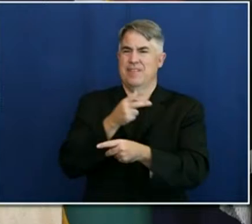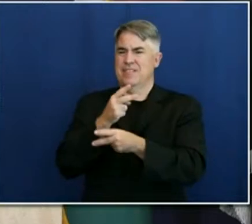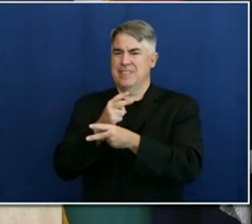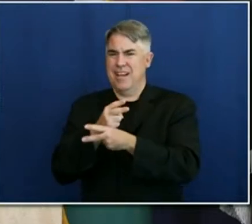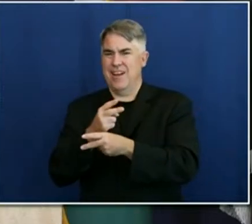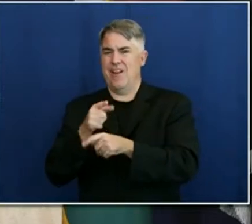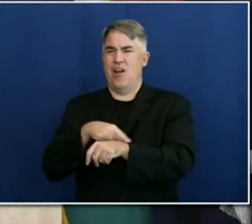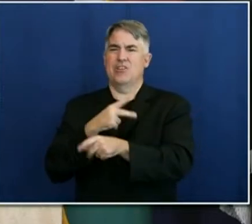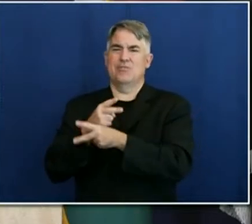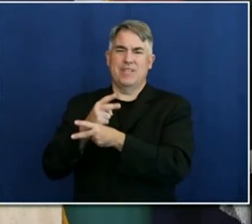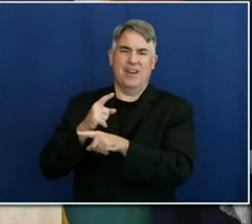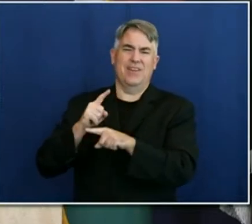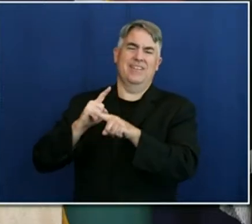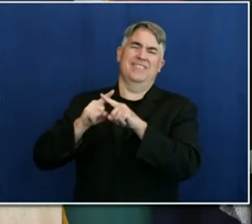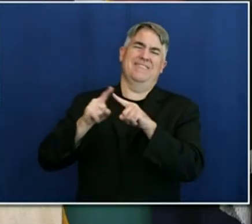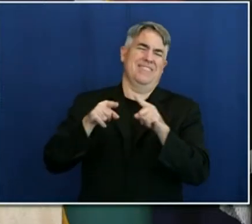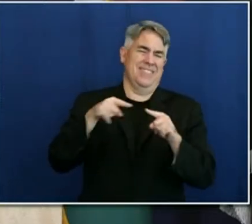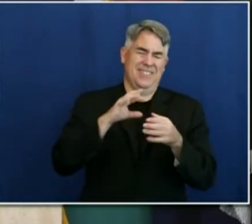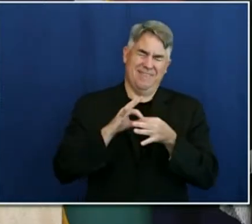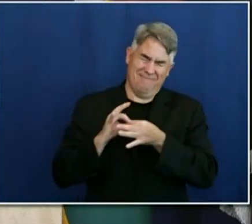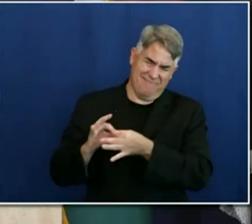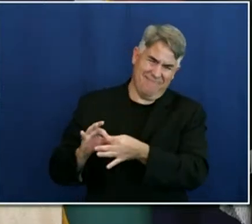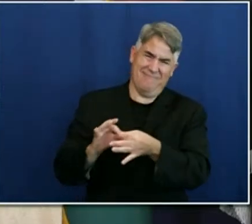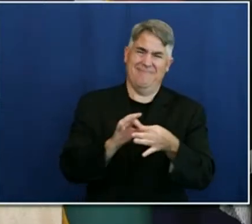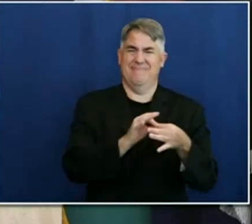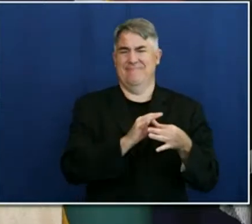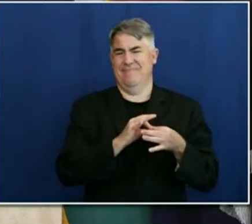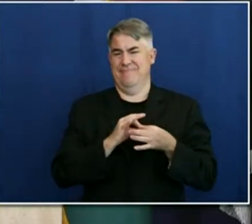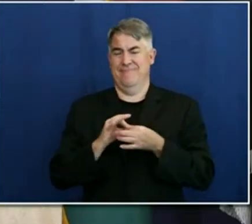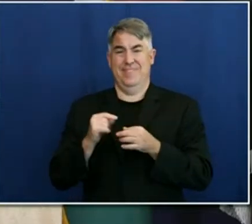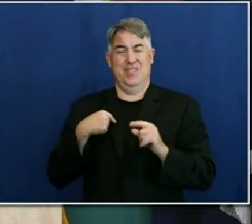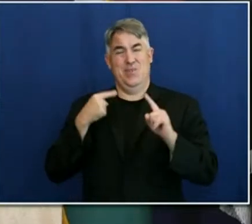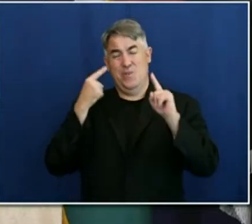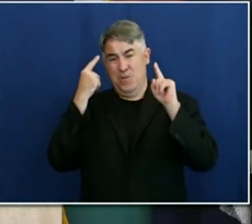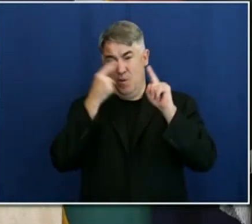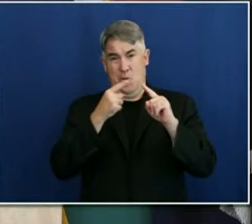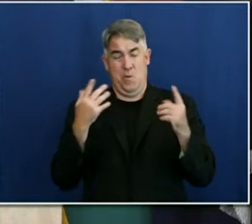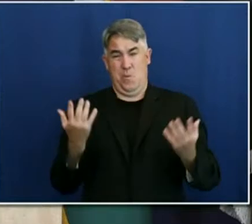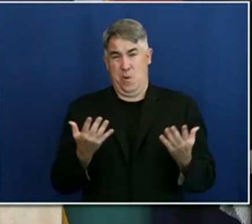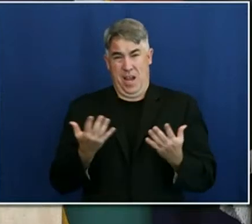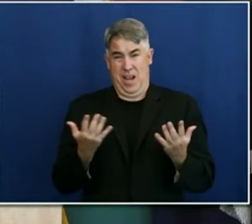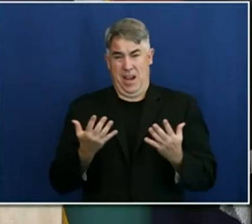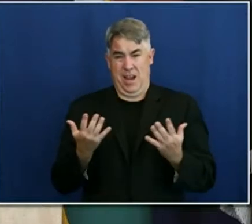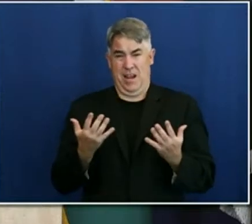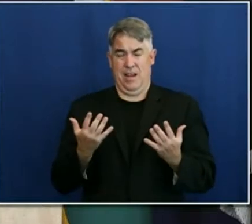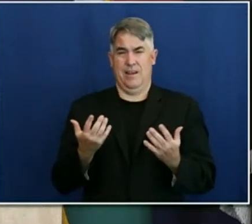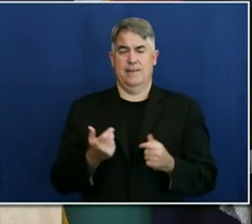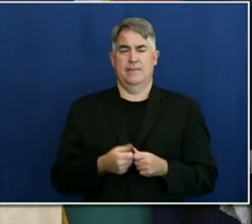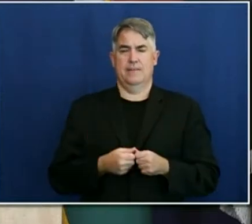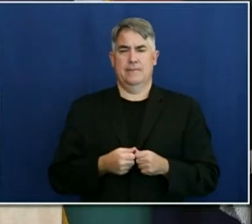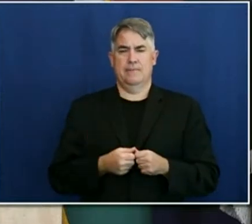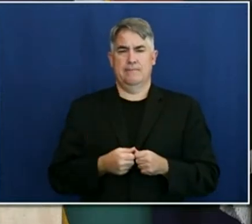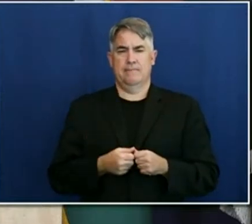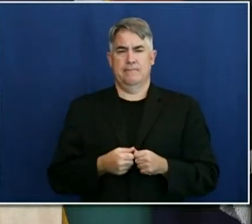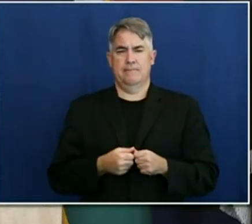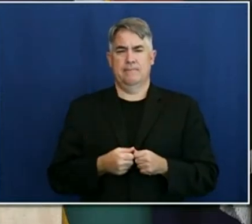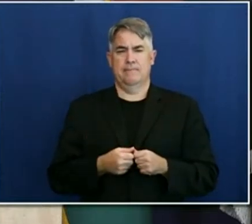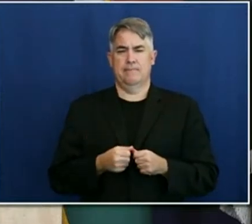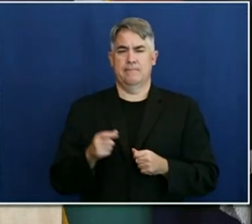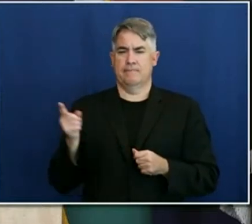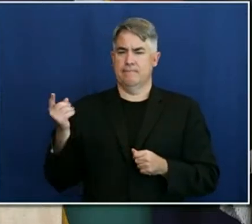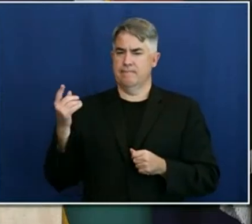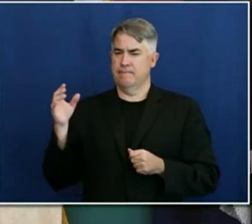is, as we come to a kind of a crossroads, as was described by